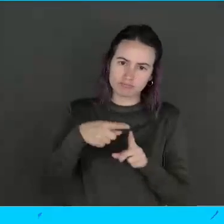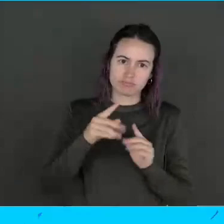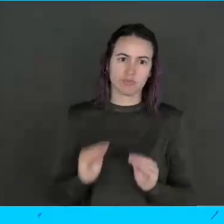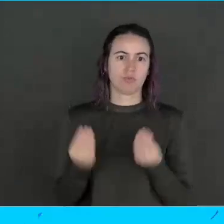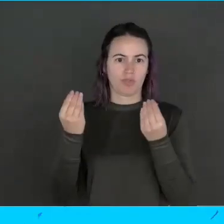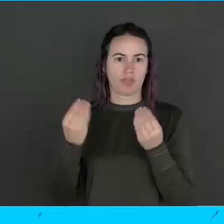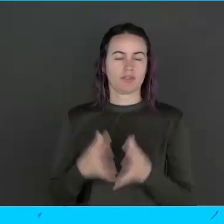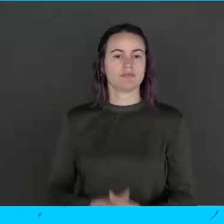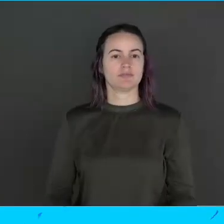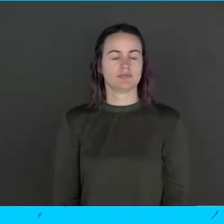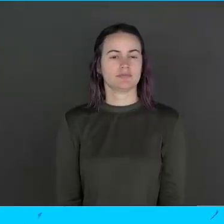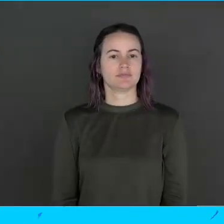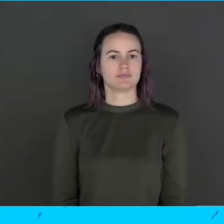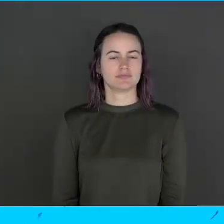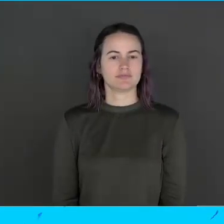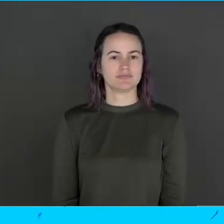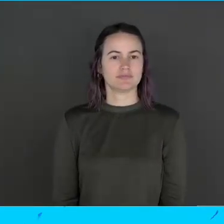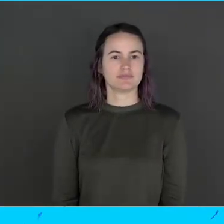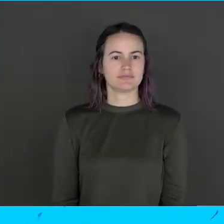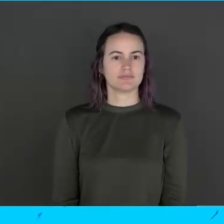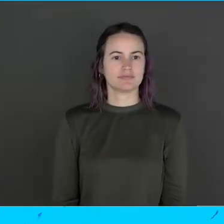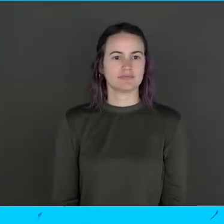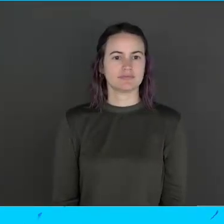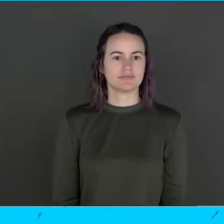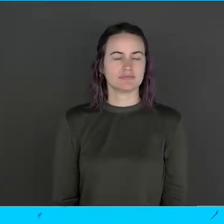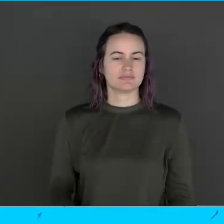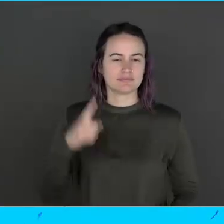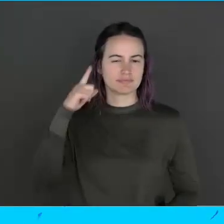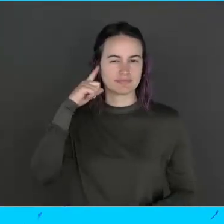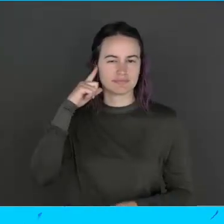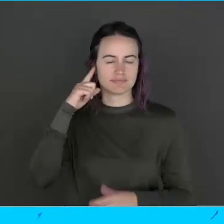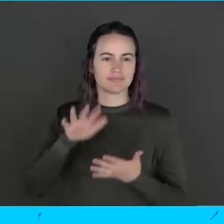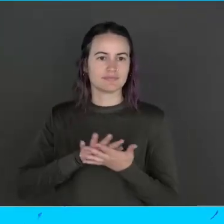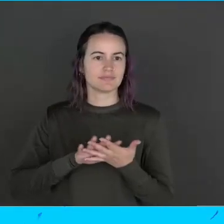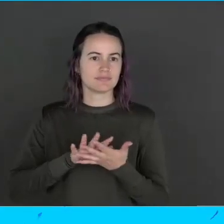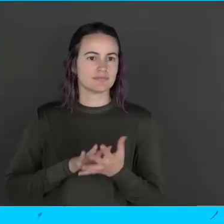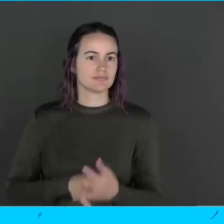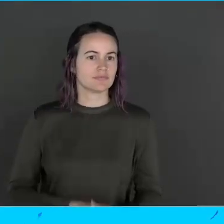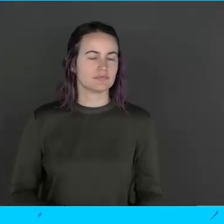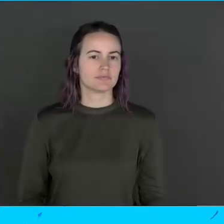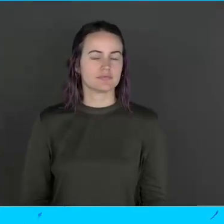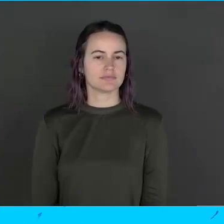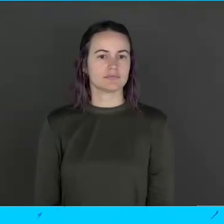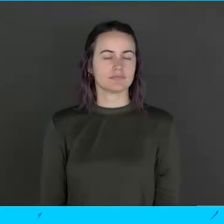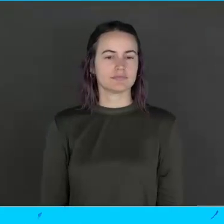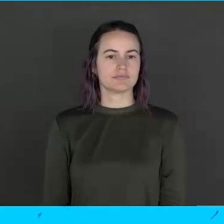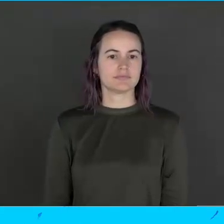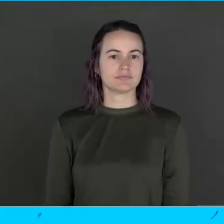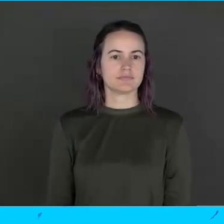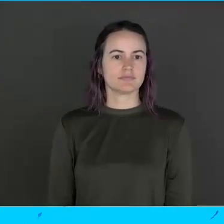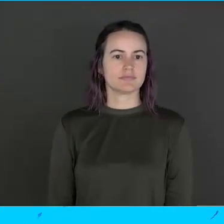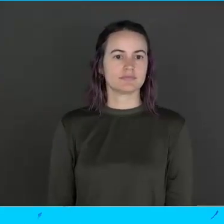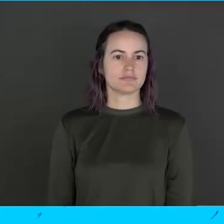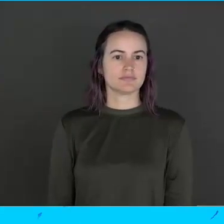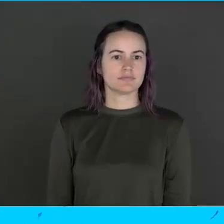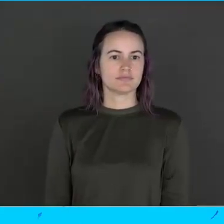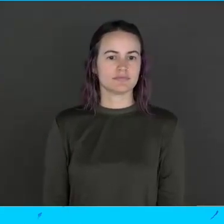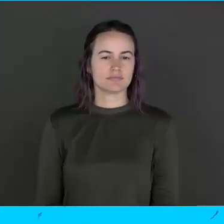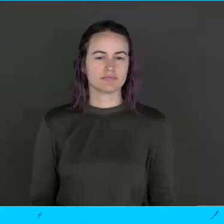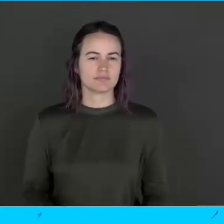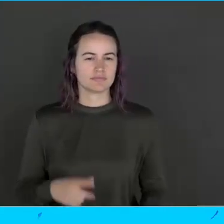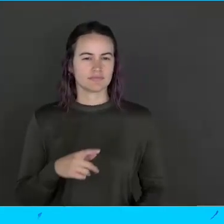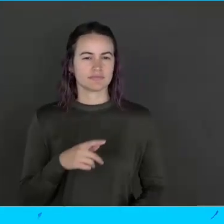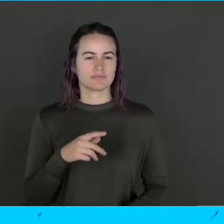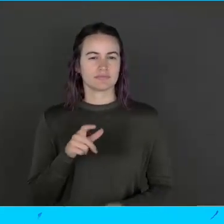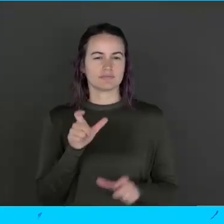Linja ni Makanini, we are from Zimbabwe. We are part of the 1.8 billion